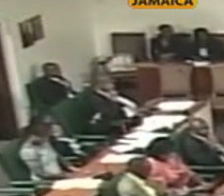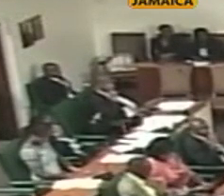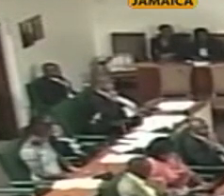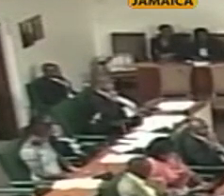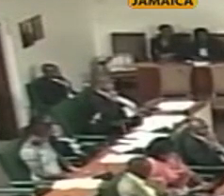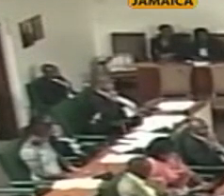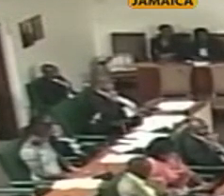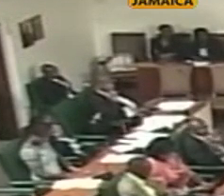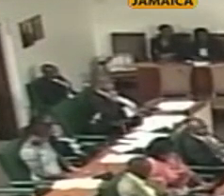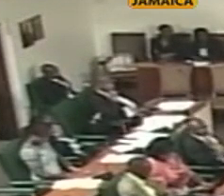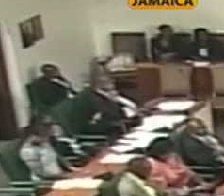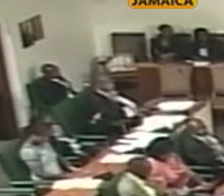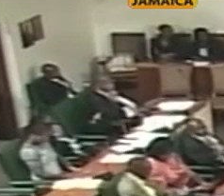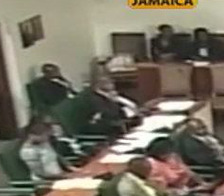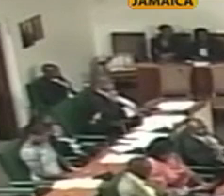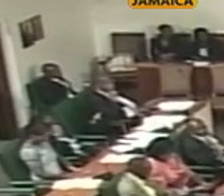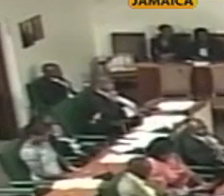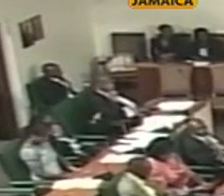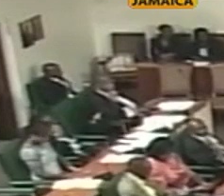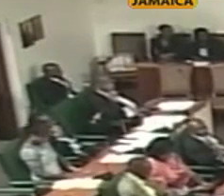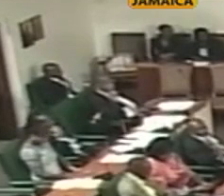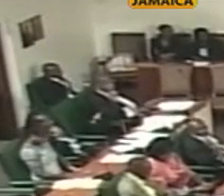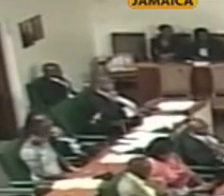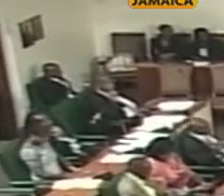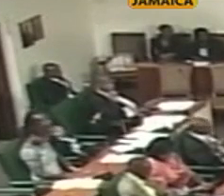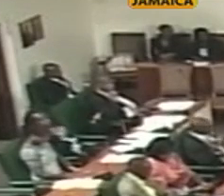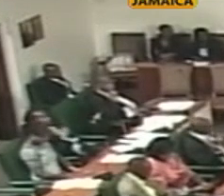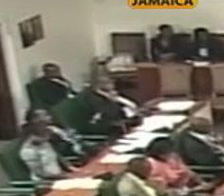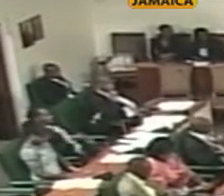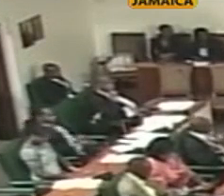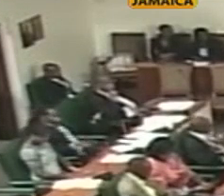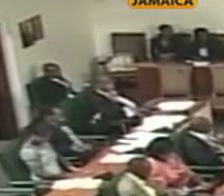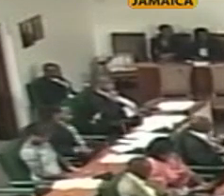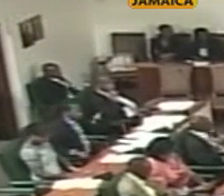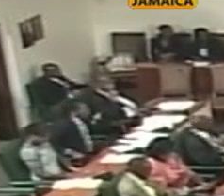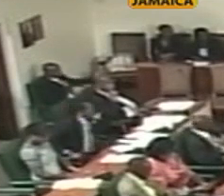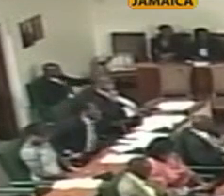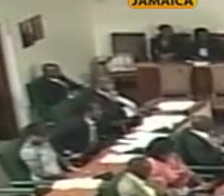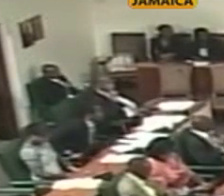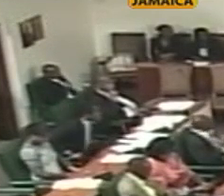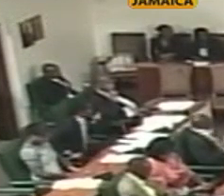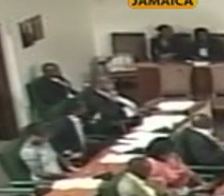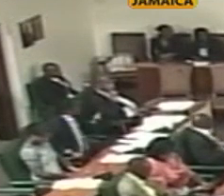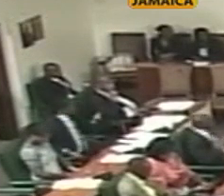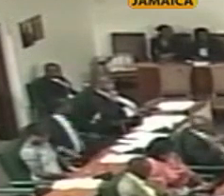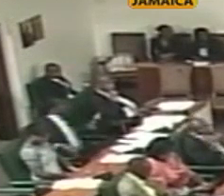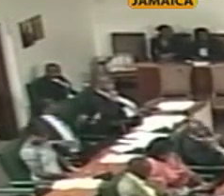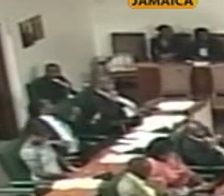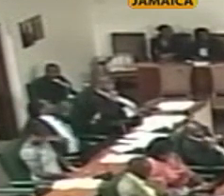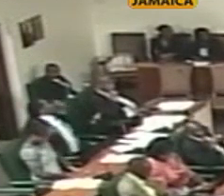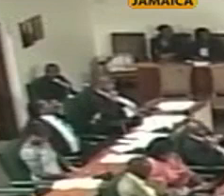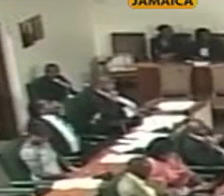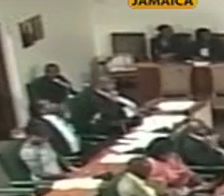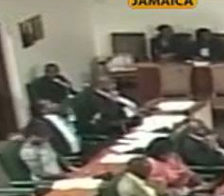The appropriate part of the House will now resolve itself. What have we done now?